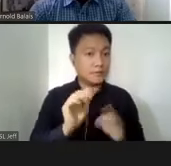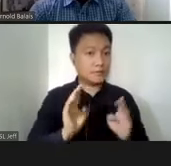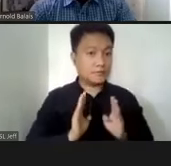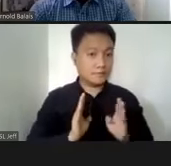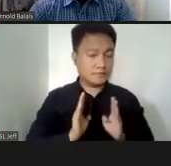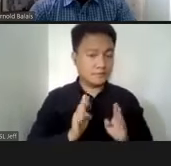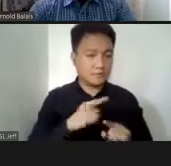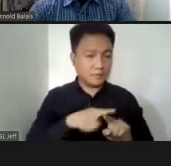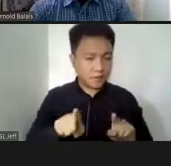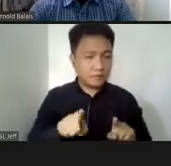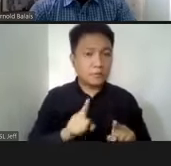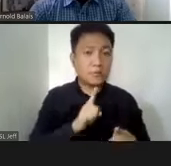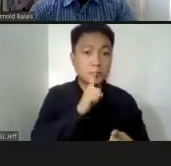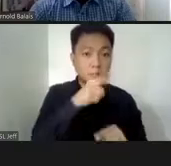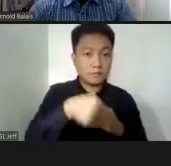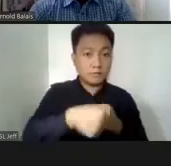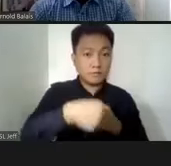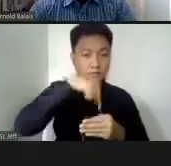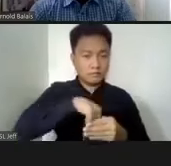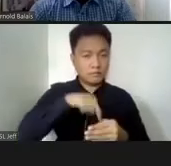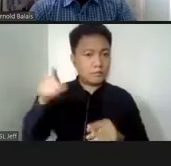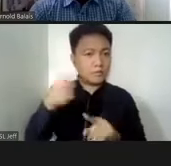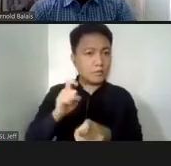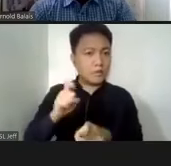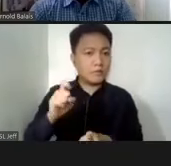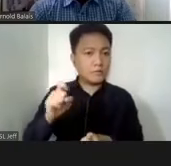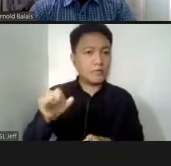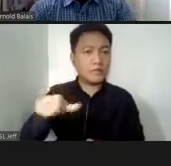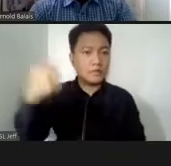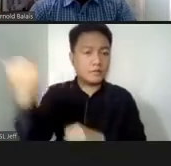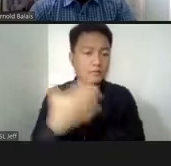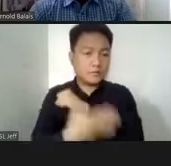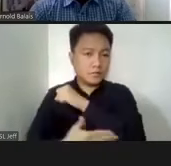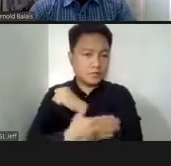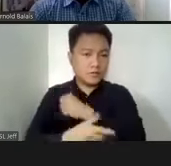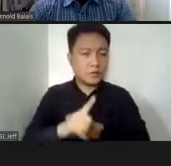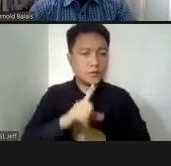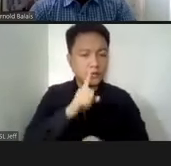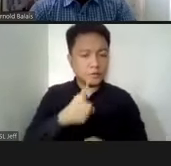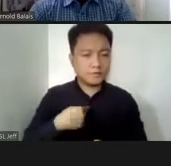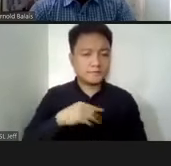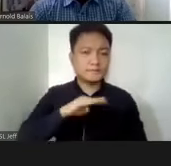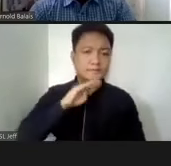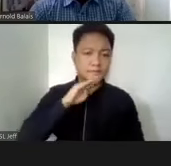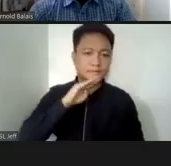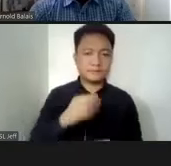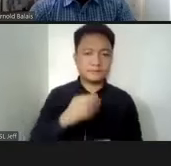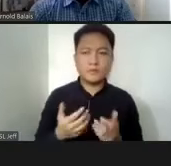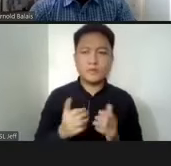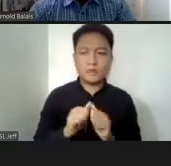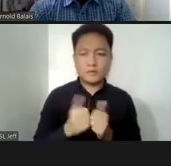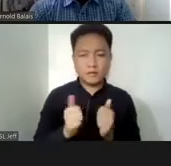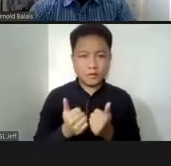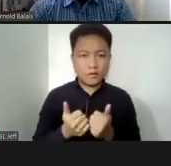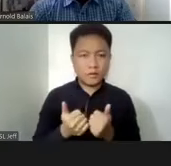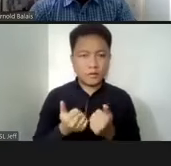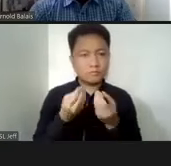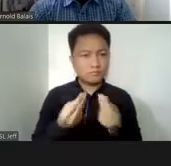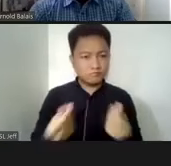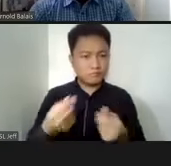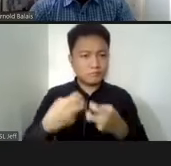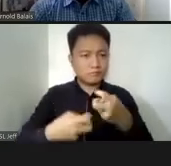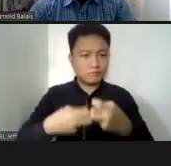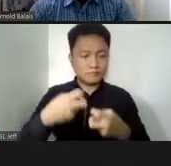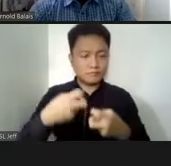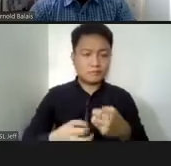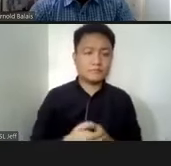problem? Right now, as part of the Region 11 Coffee Council, we are talking